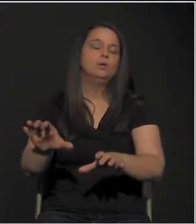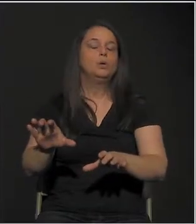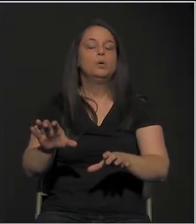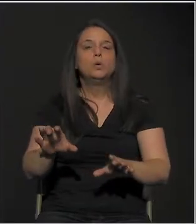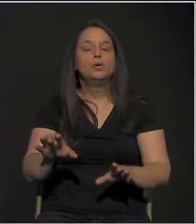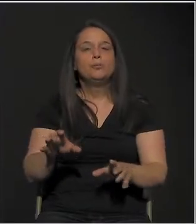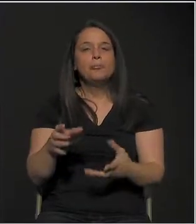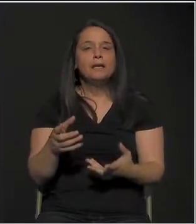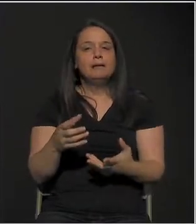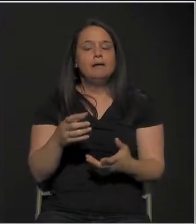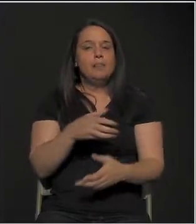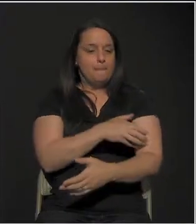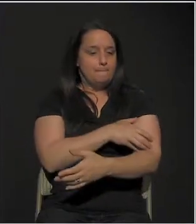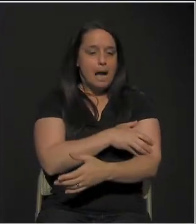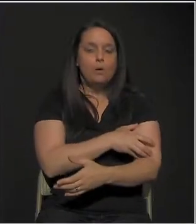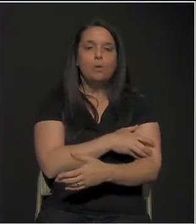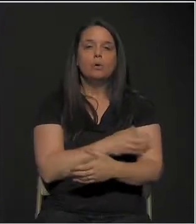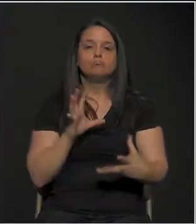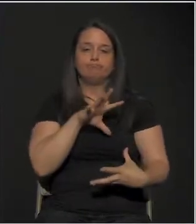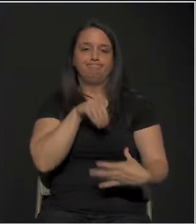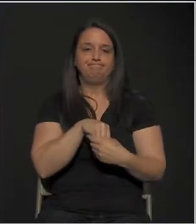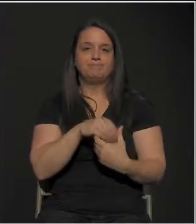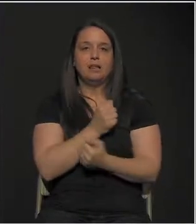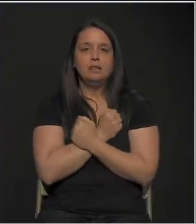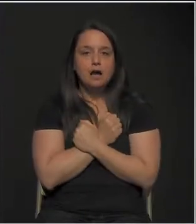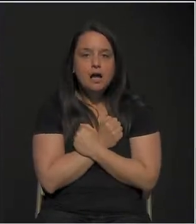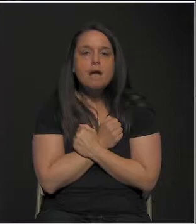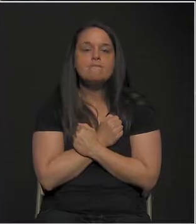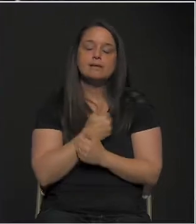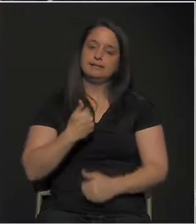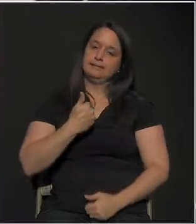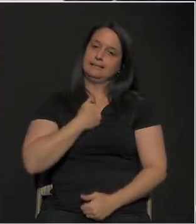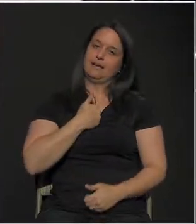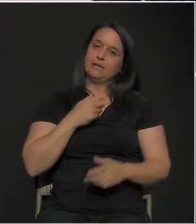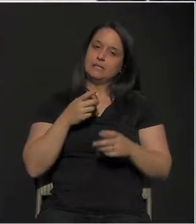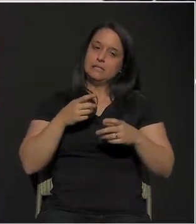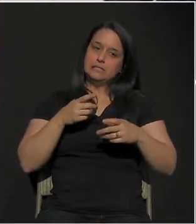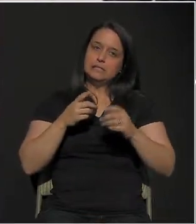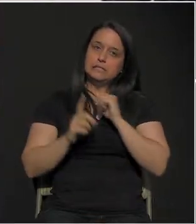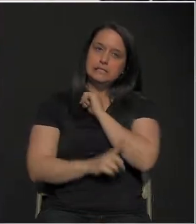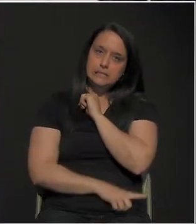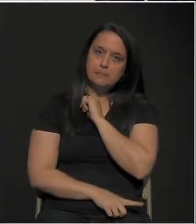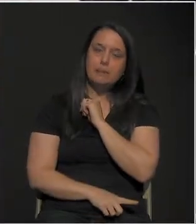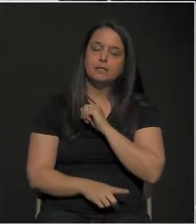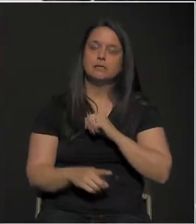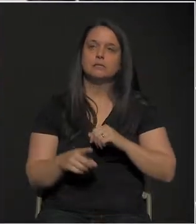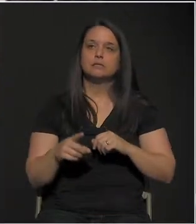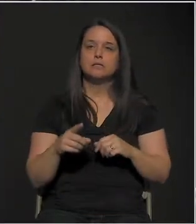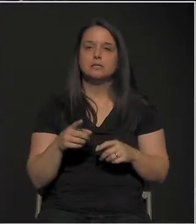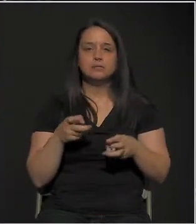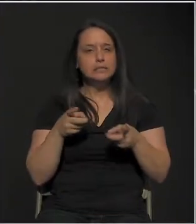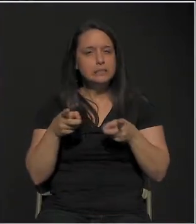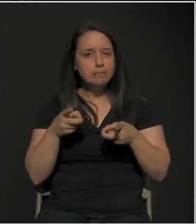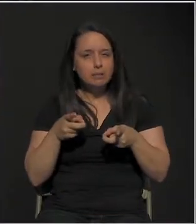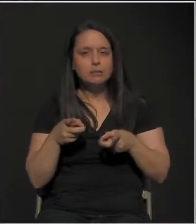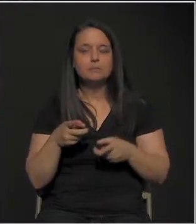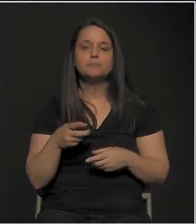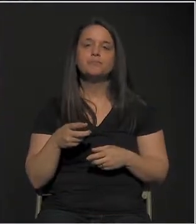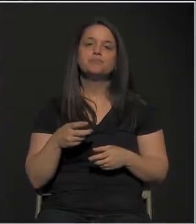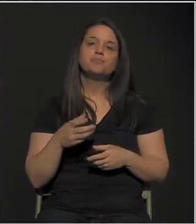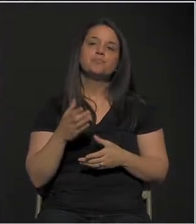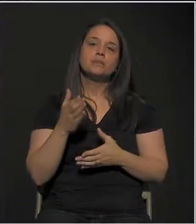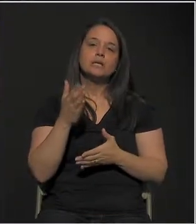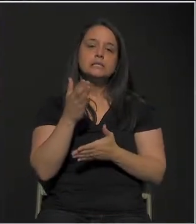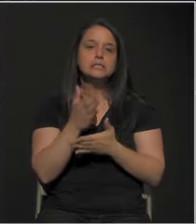love and self-discipline. Now that word self-discipline, that can be translated in many different ways. Some of your translations say